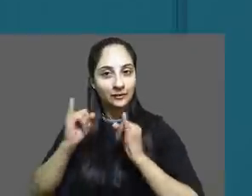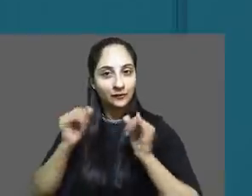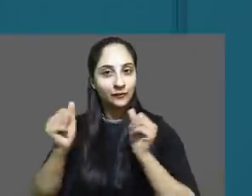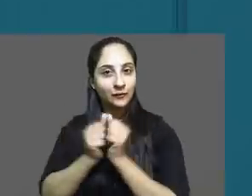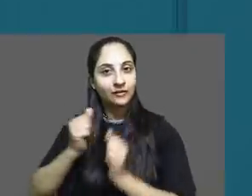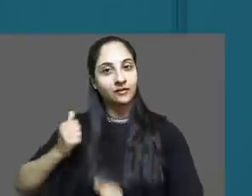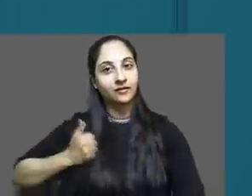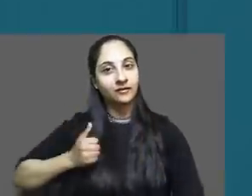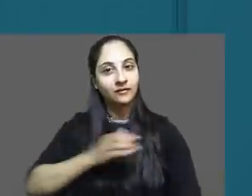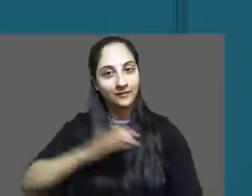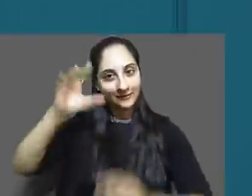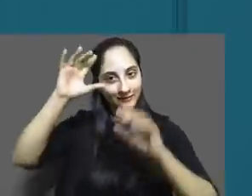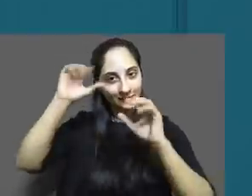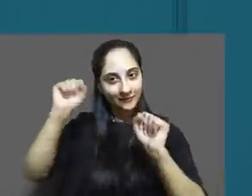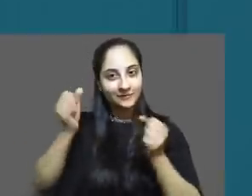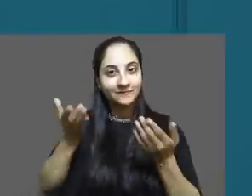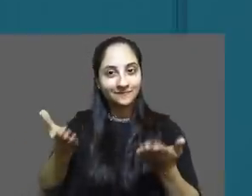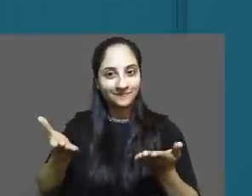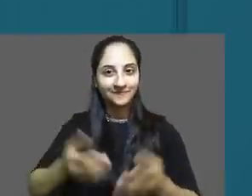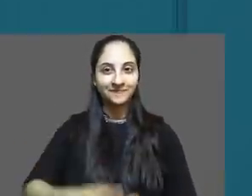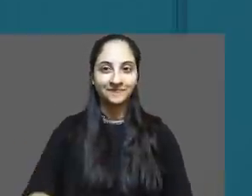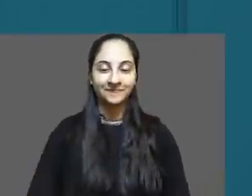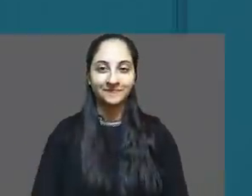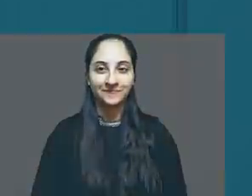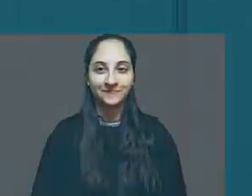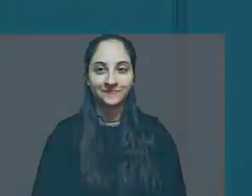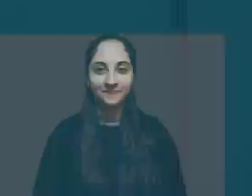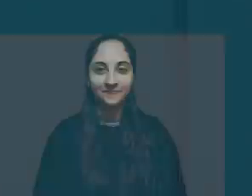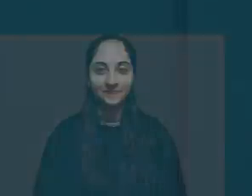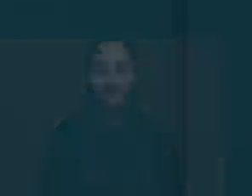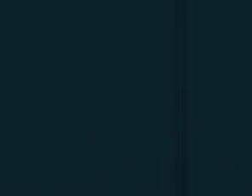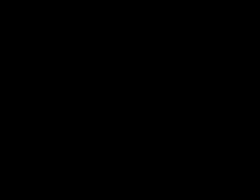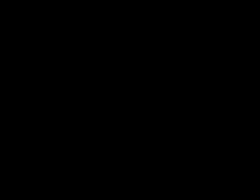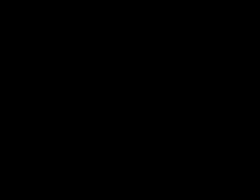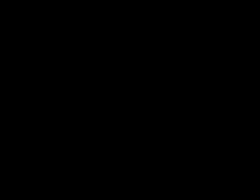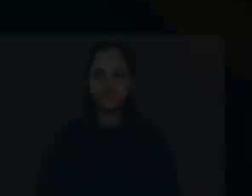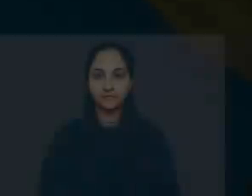my interview with President Amir Ali Qasim Laka.